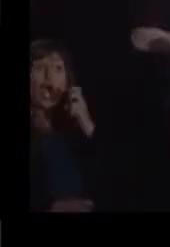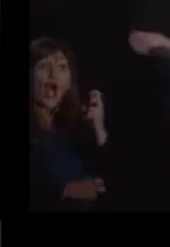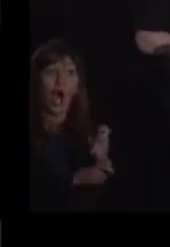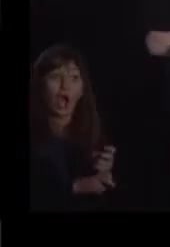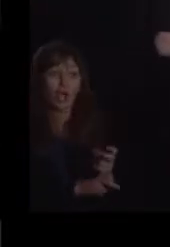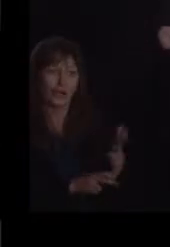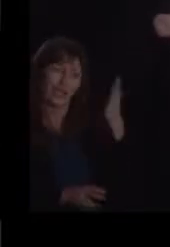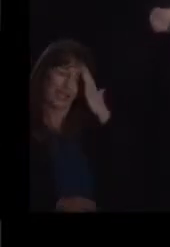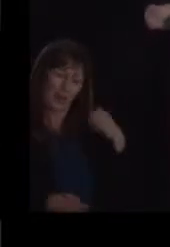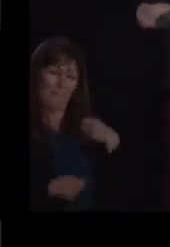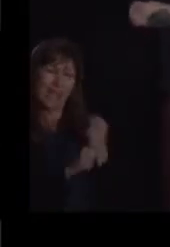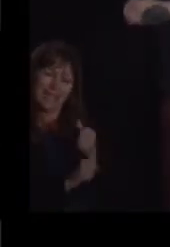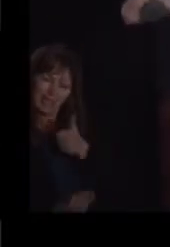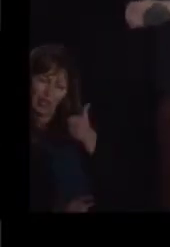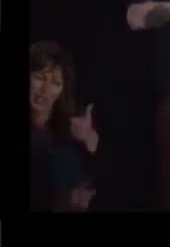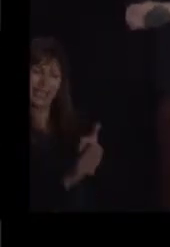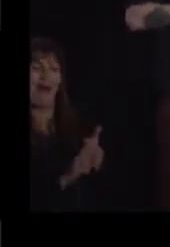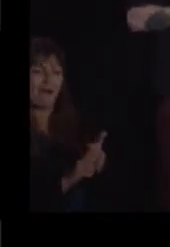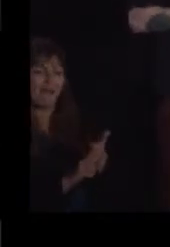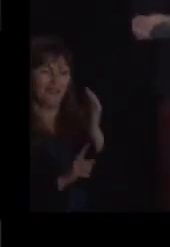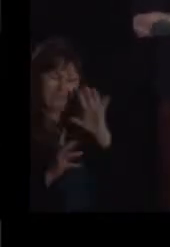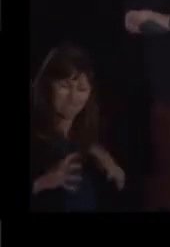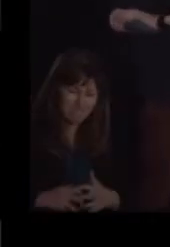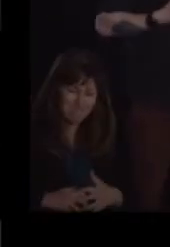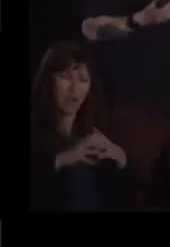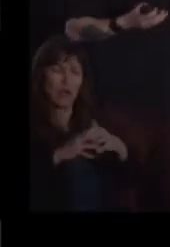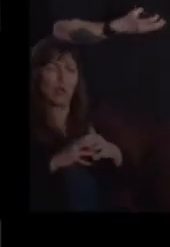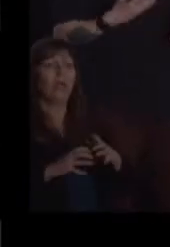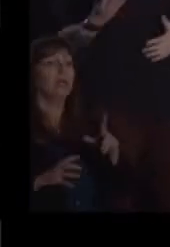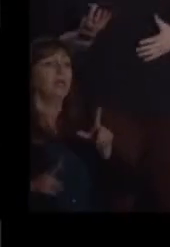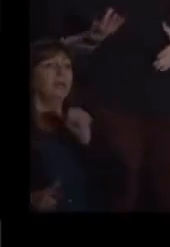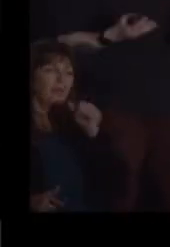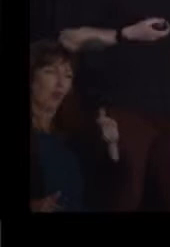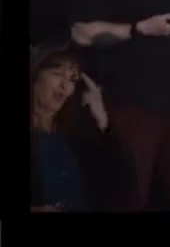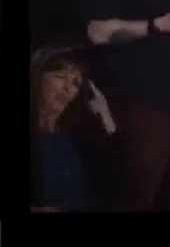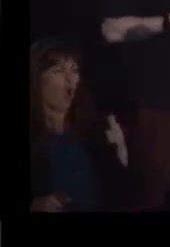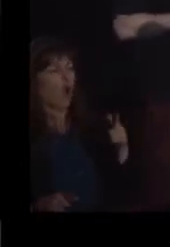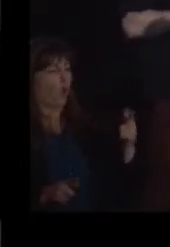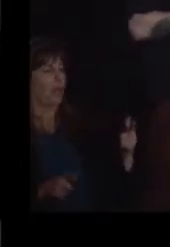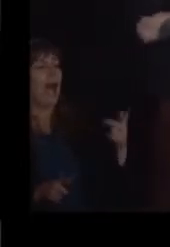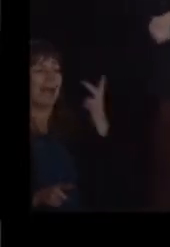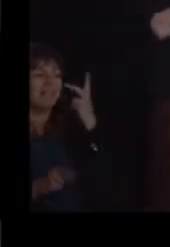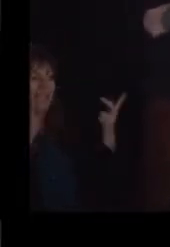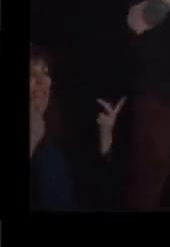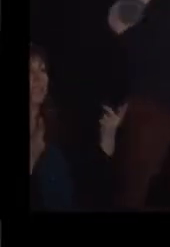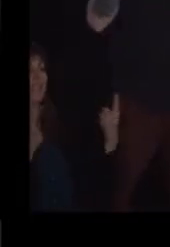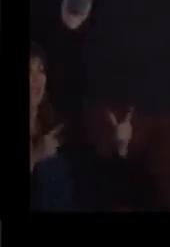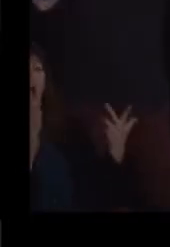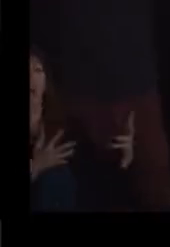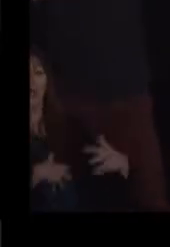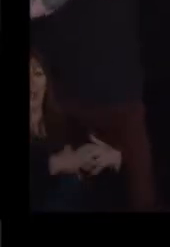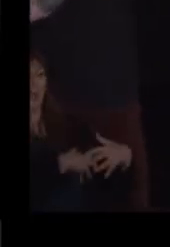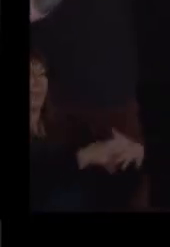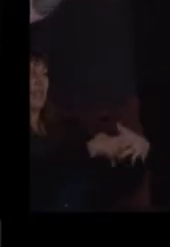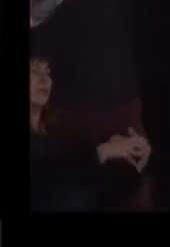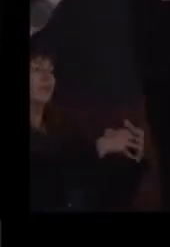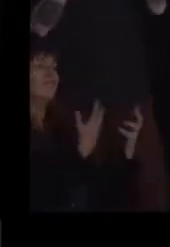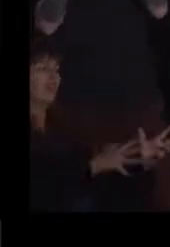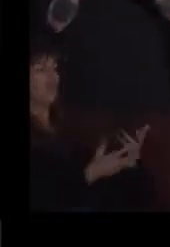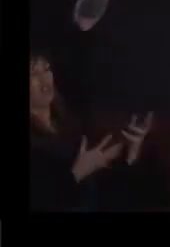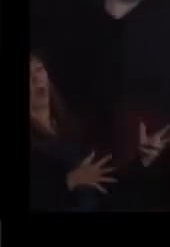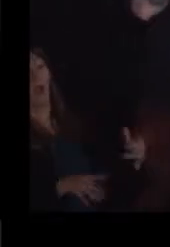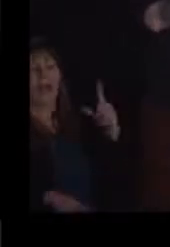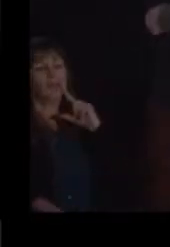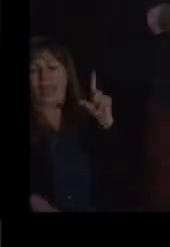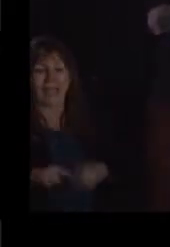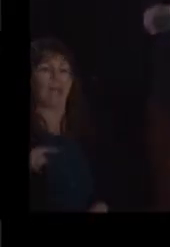anything truly original, it's sort of less worrying about, oh, I can't do that because it's been done before. It's still doing it, but it's being honest. If